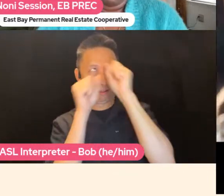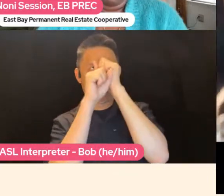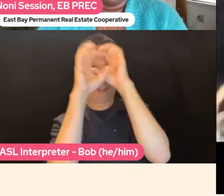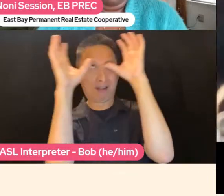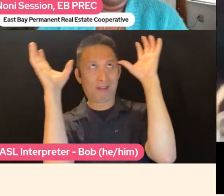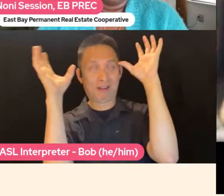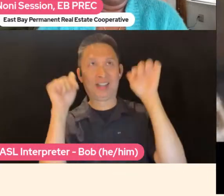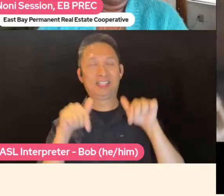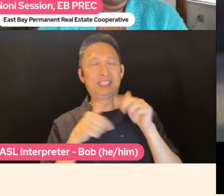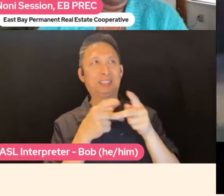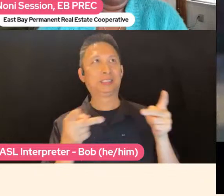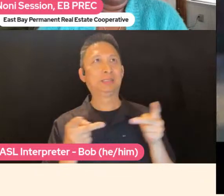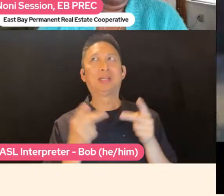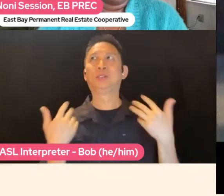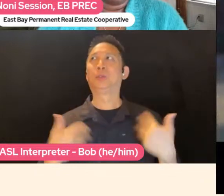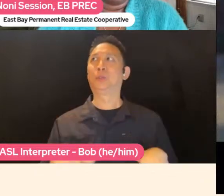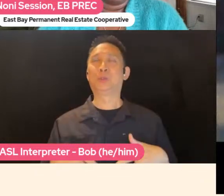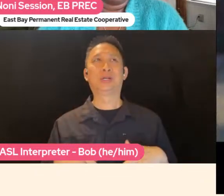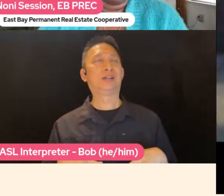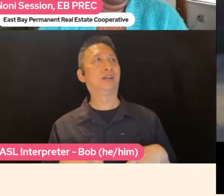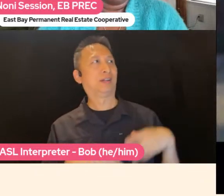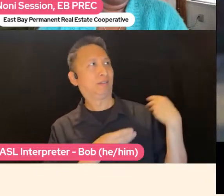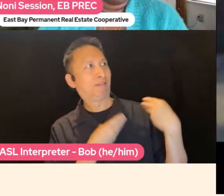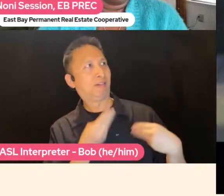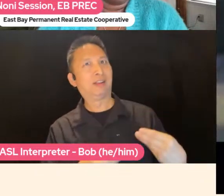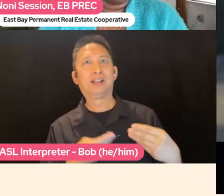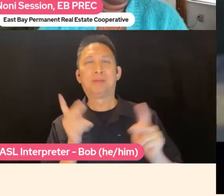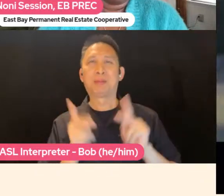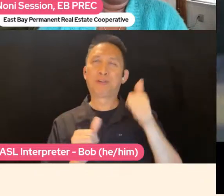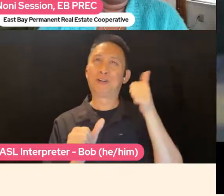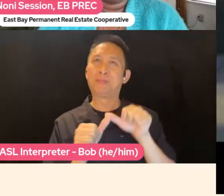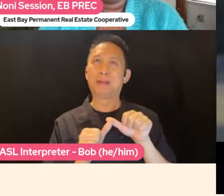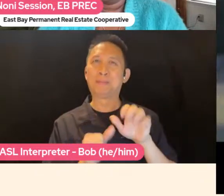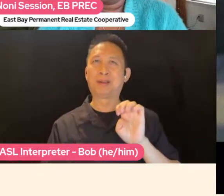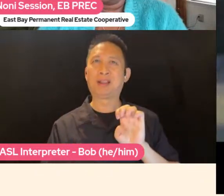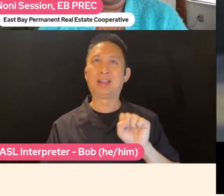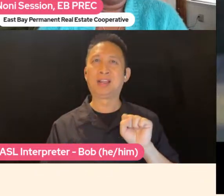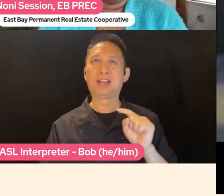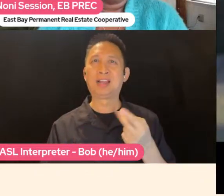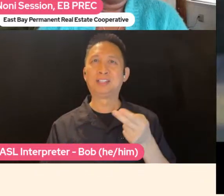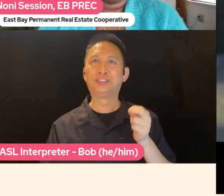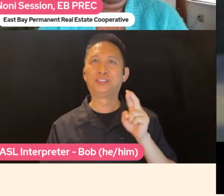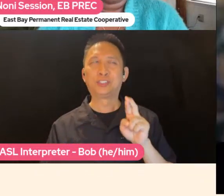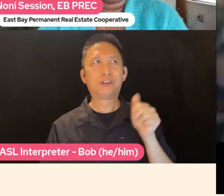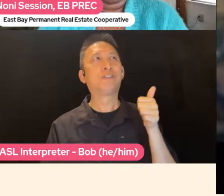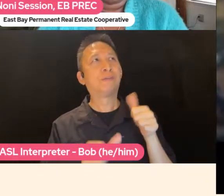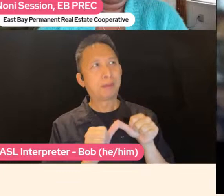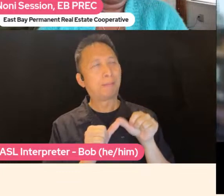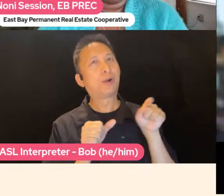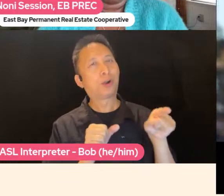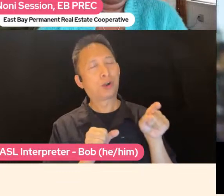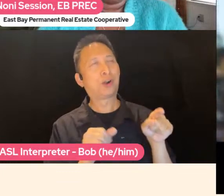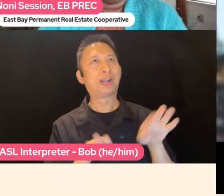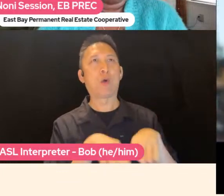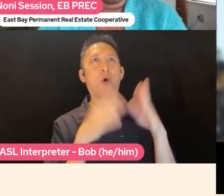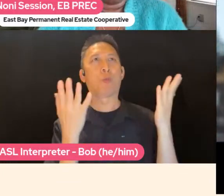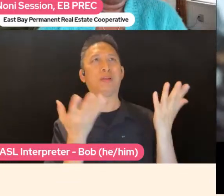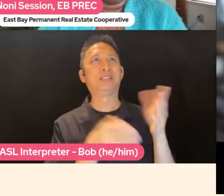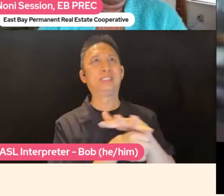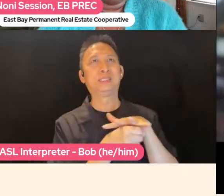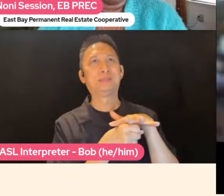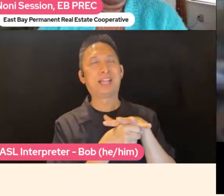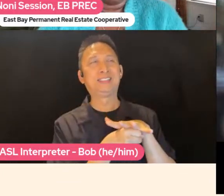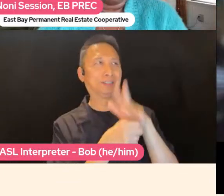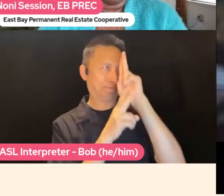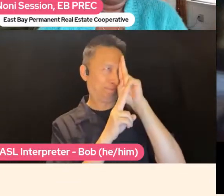the legacy Oaklanders who have memories of Esther and of being in that space, being able to come and remake it into their own space, that we can help make that vision a